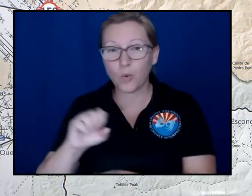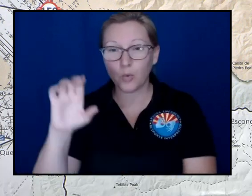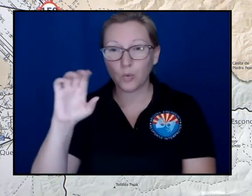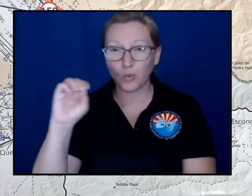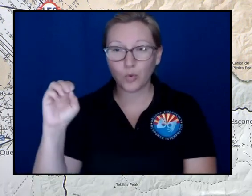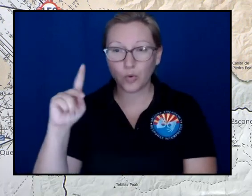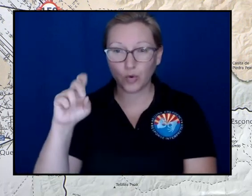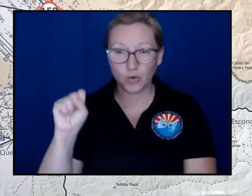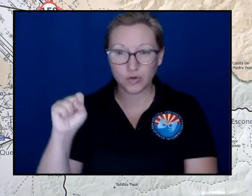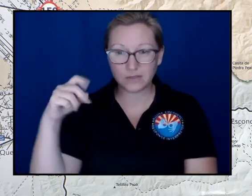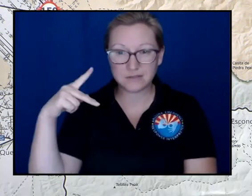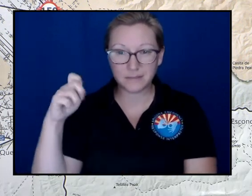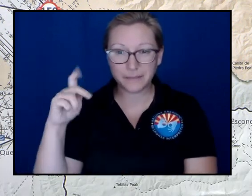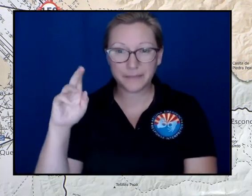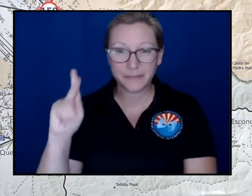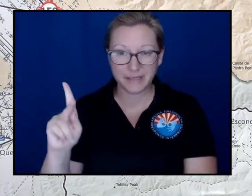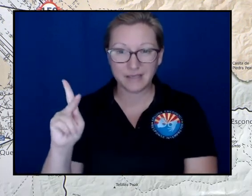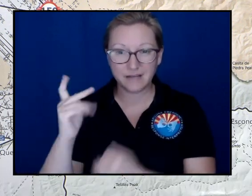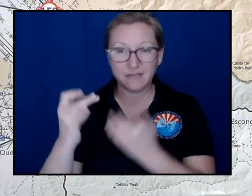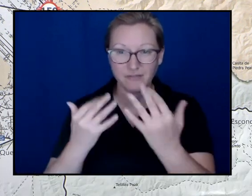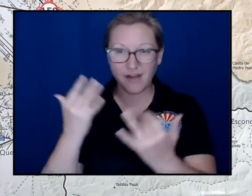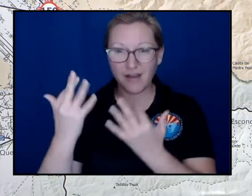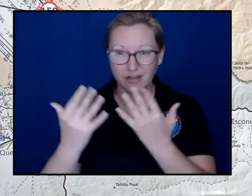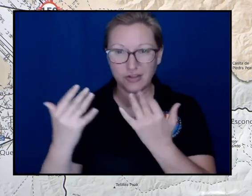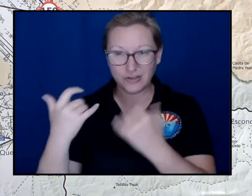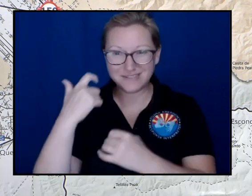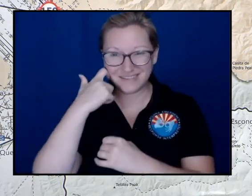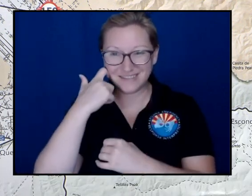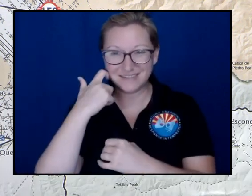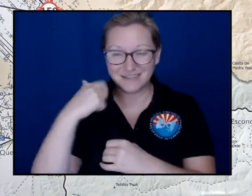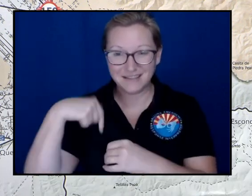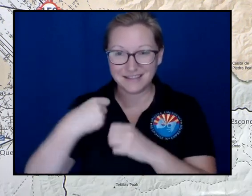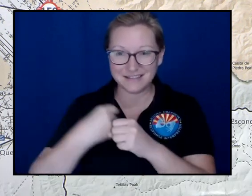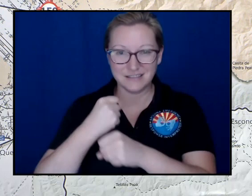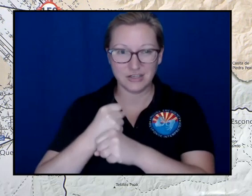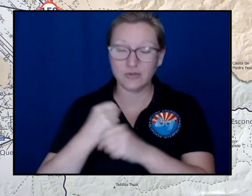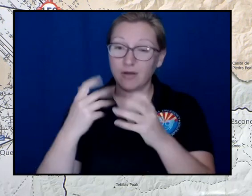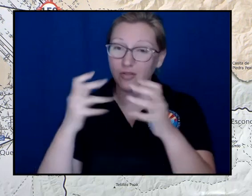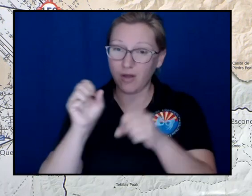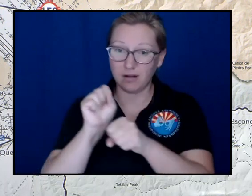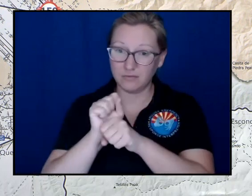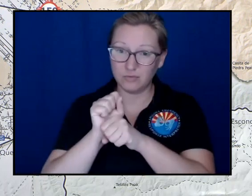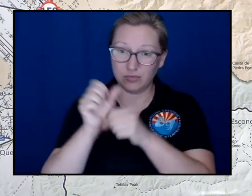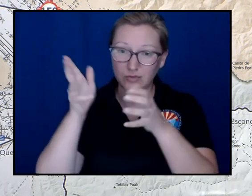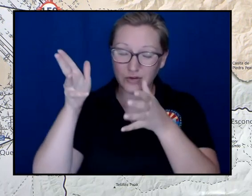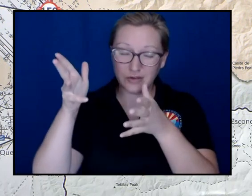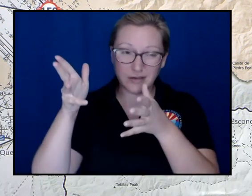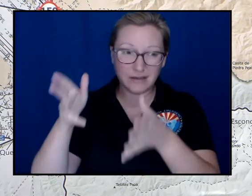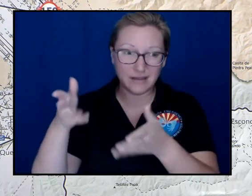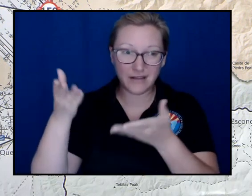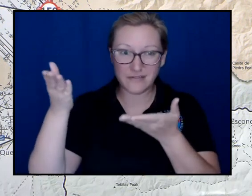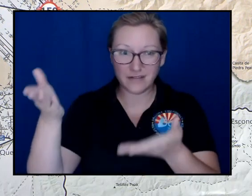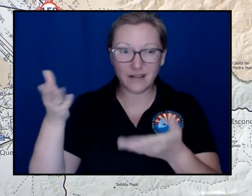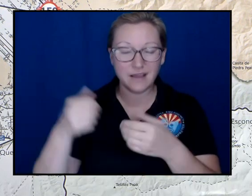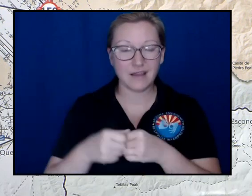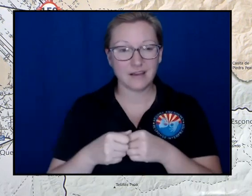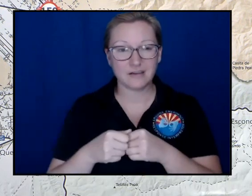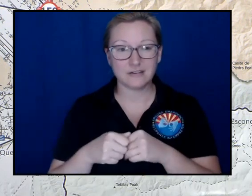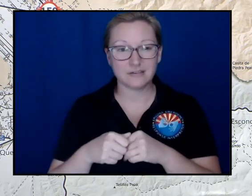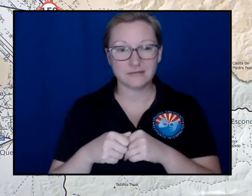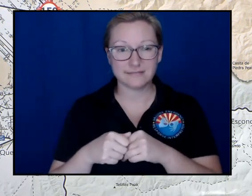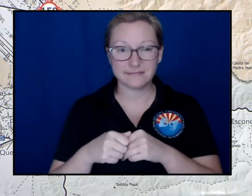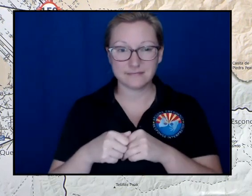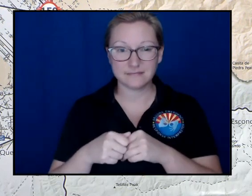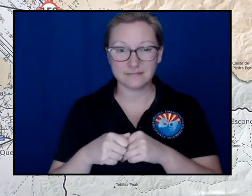year. So they got quite a bit of work to do there. So they're also fully engaged in